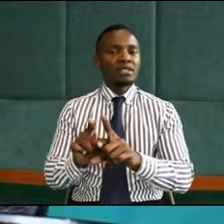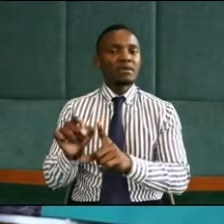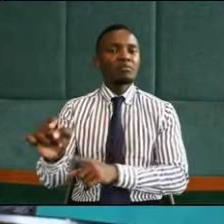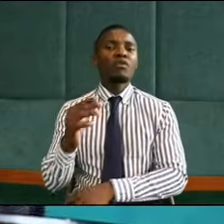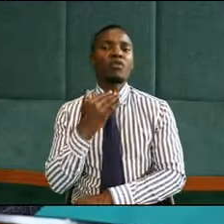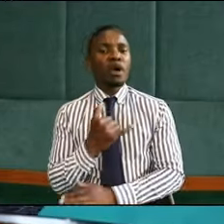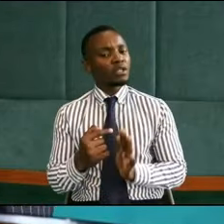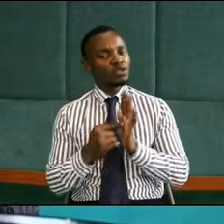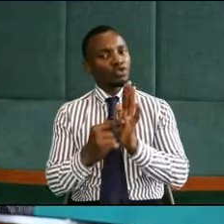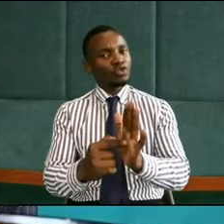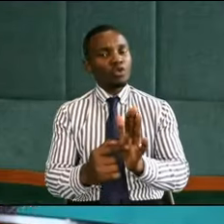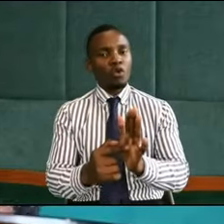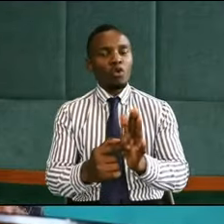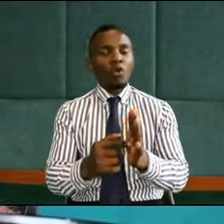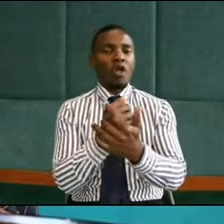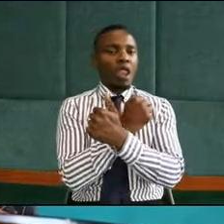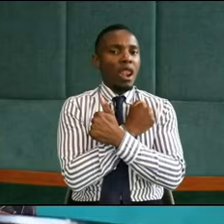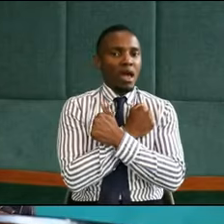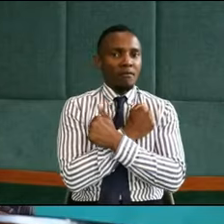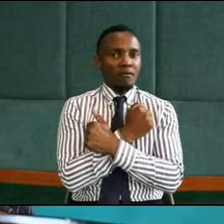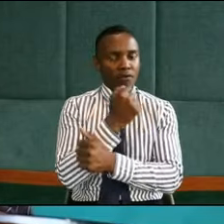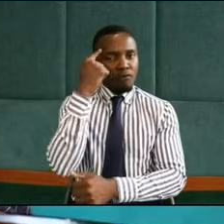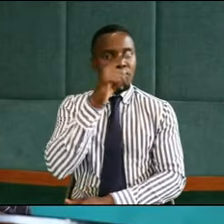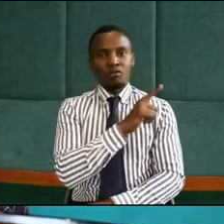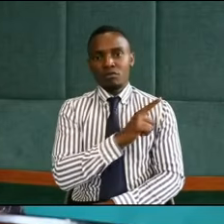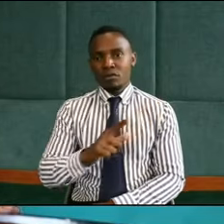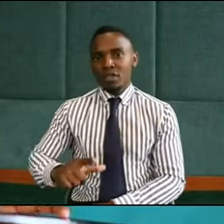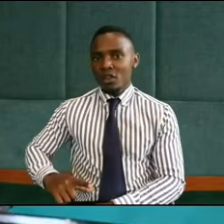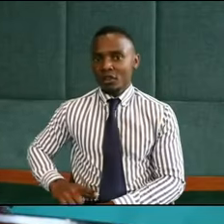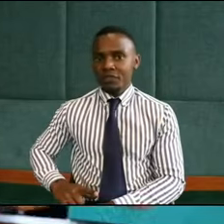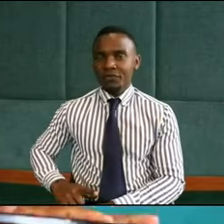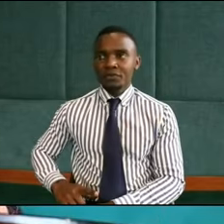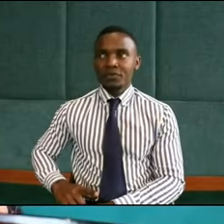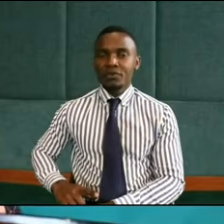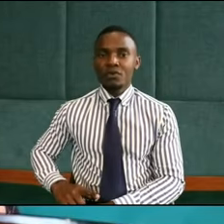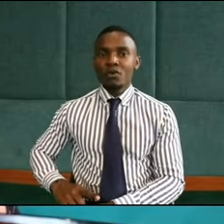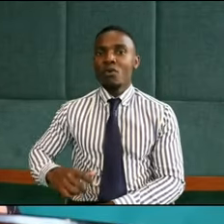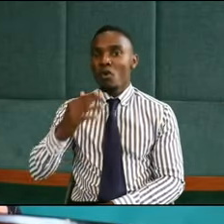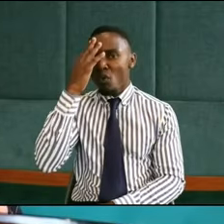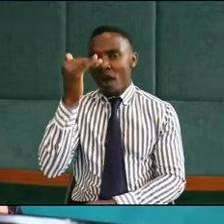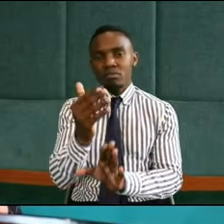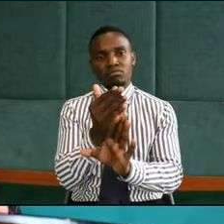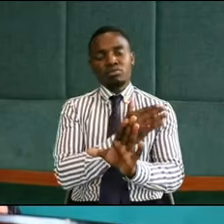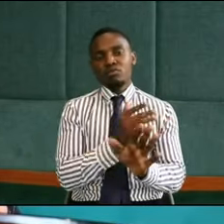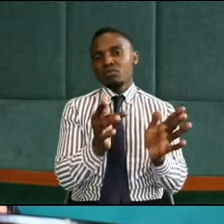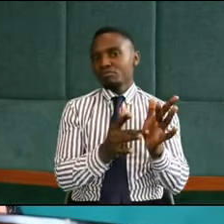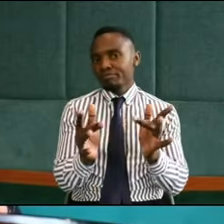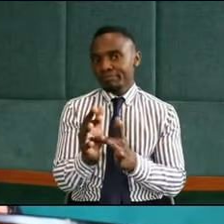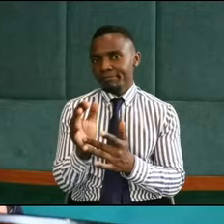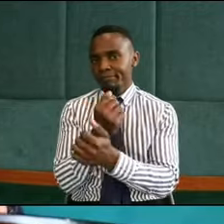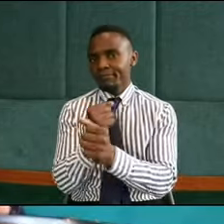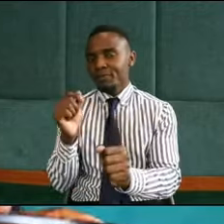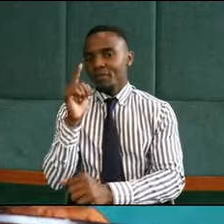to demonstrate her love for her Lord, for what Jesus Christ is, and for